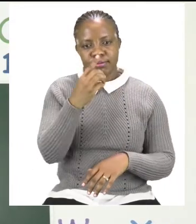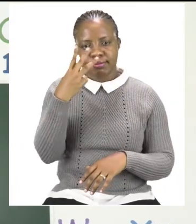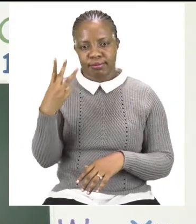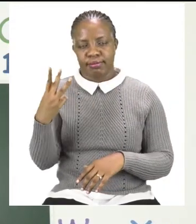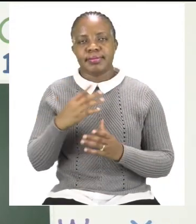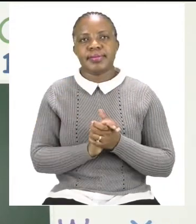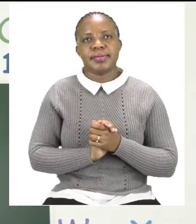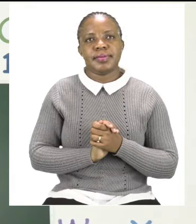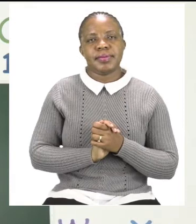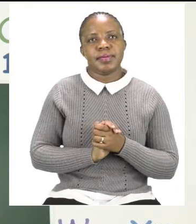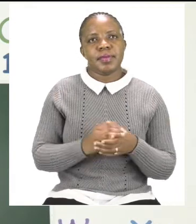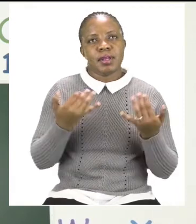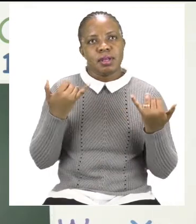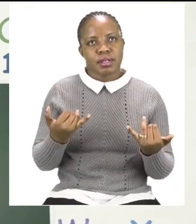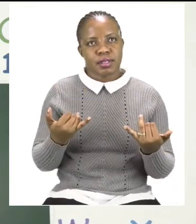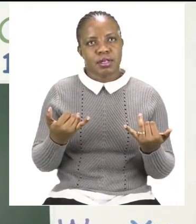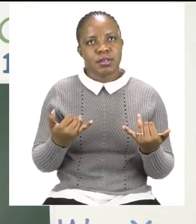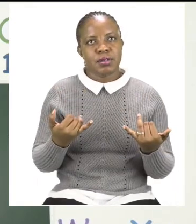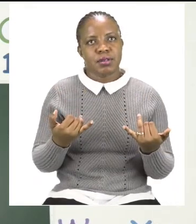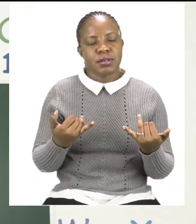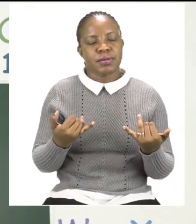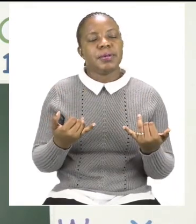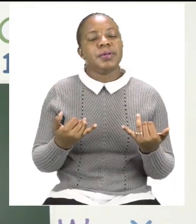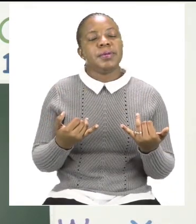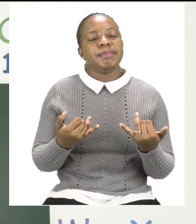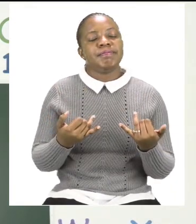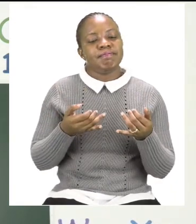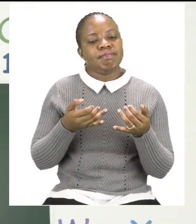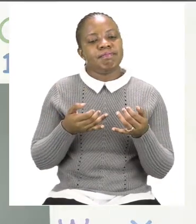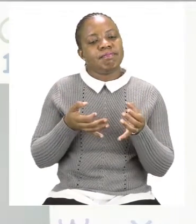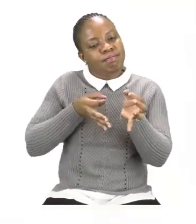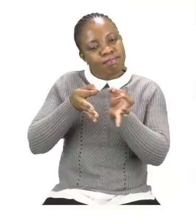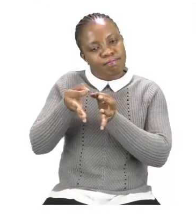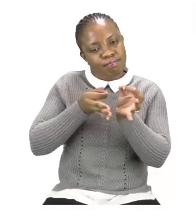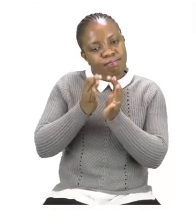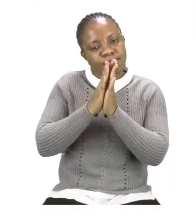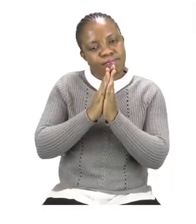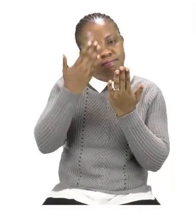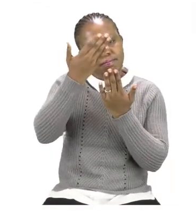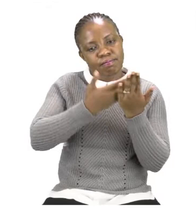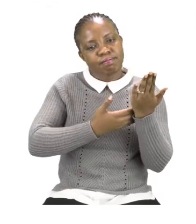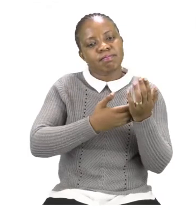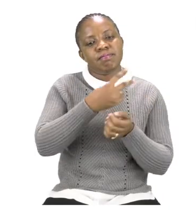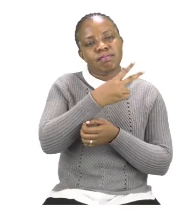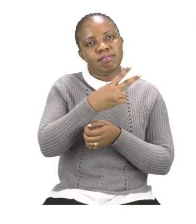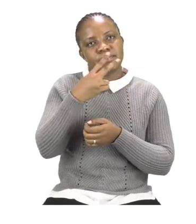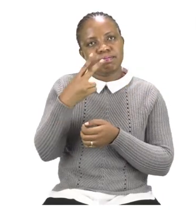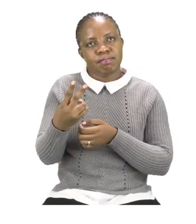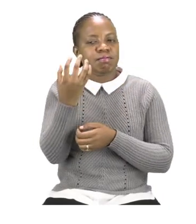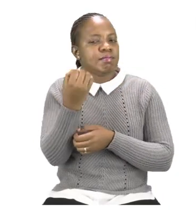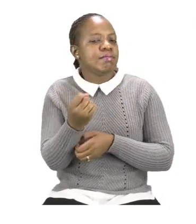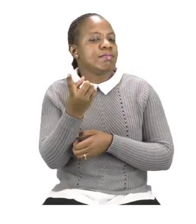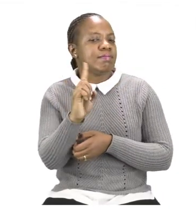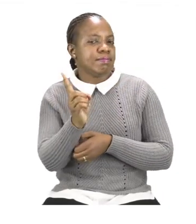now explain what is on page 22. On page 22,